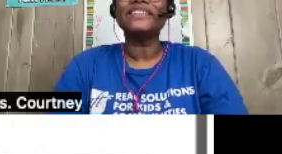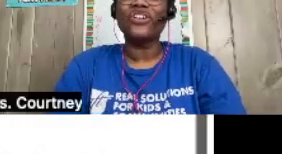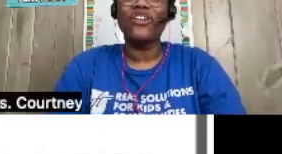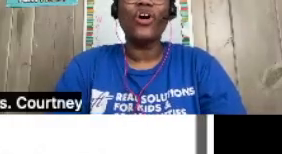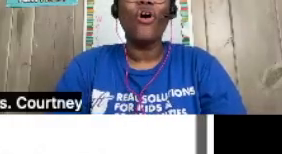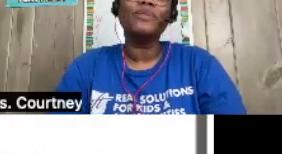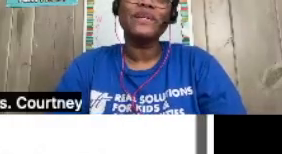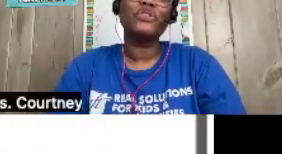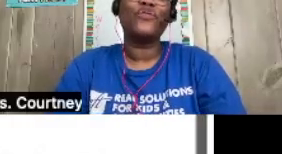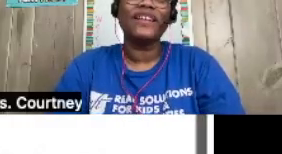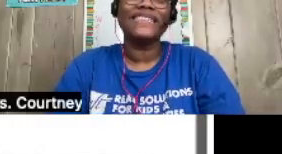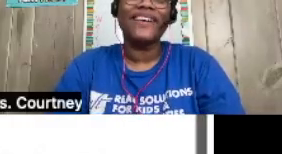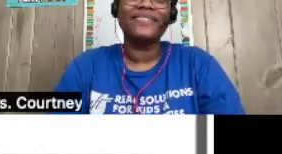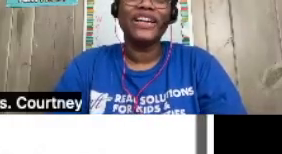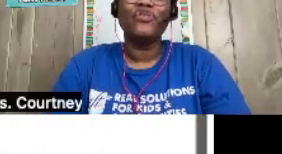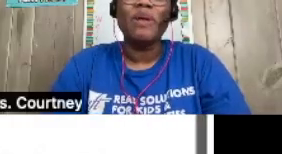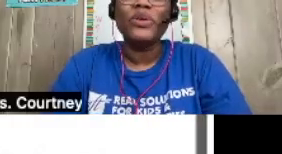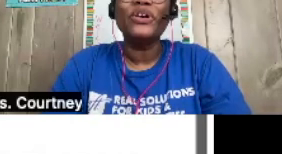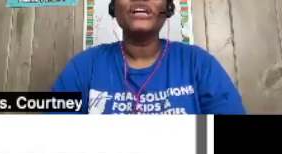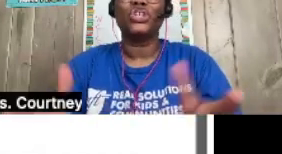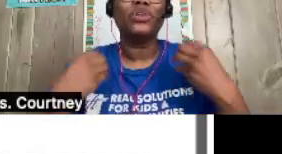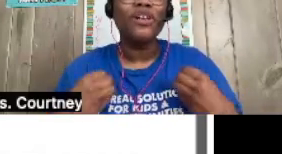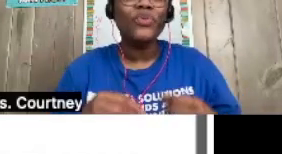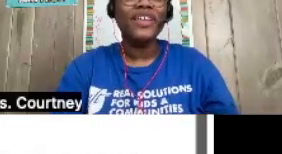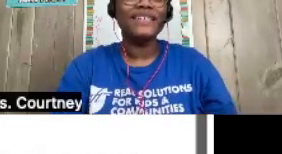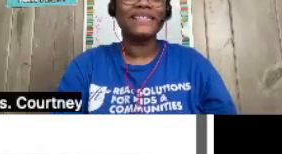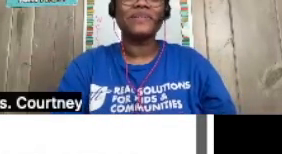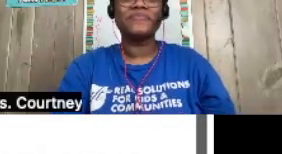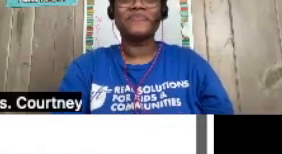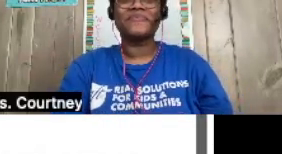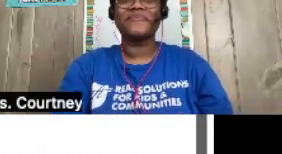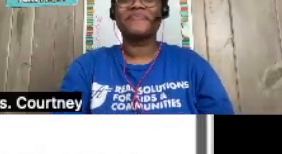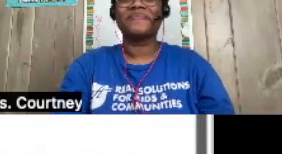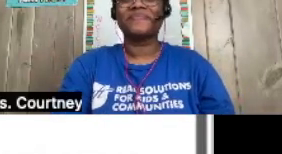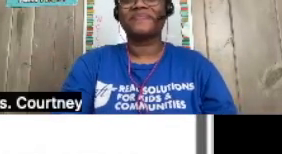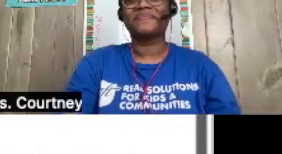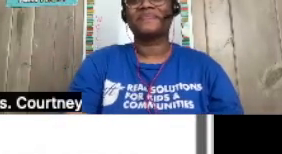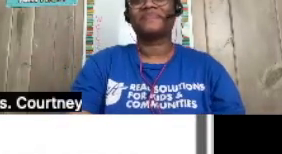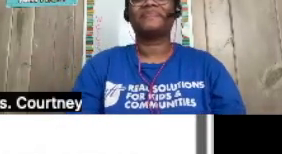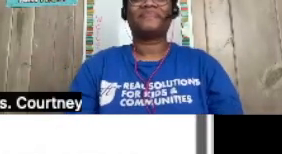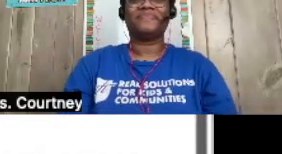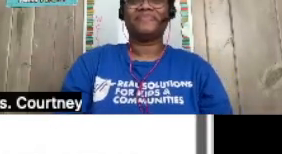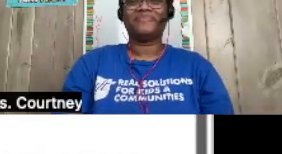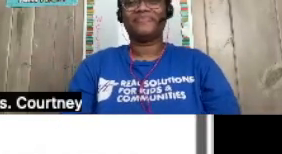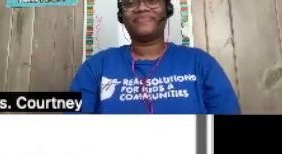is the song Autumn Leaves Are Falling Down. Remember, do it along with us.